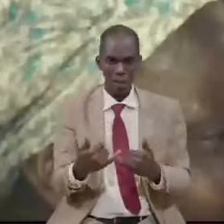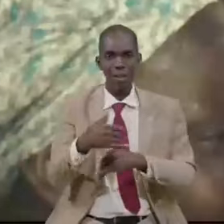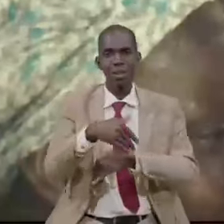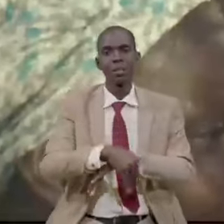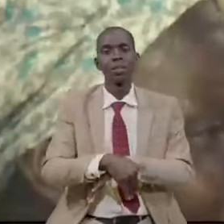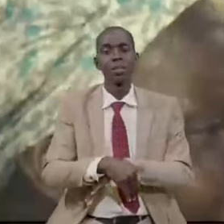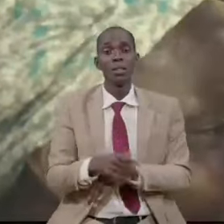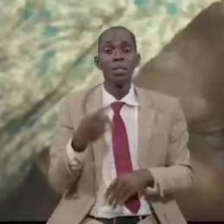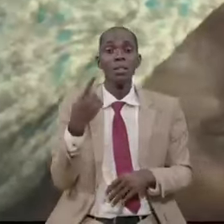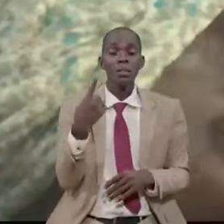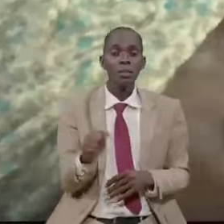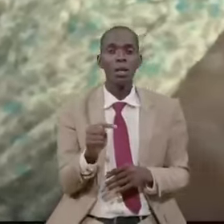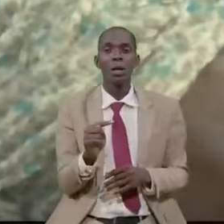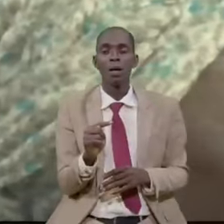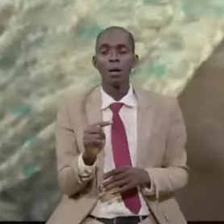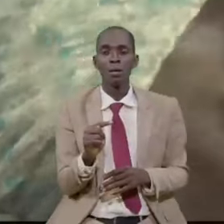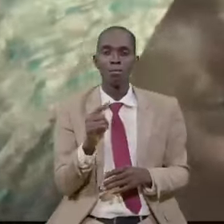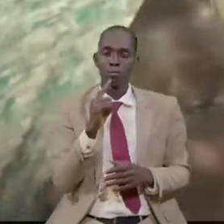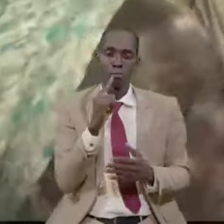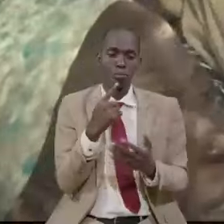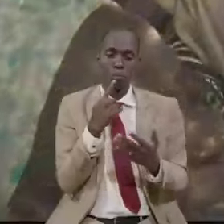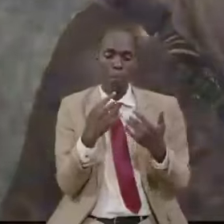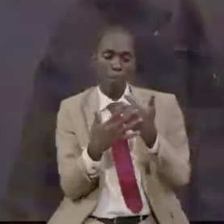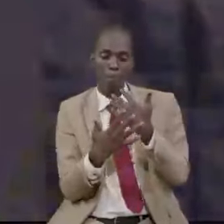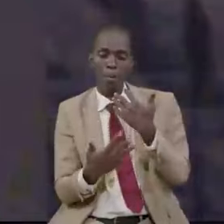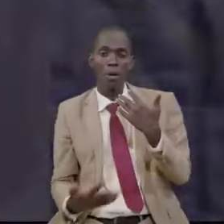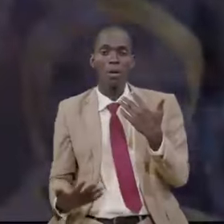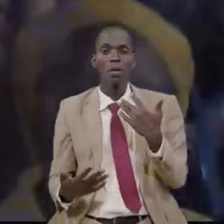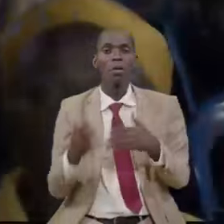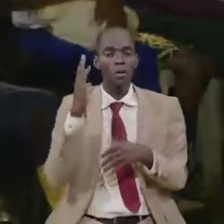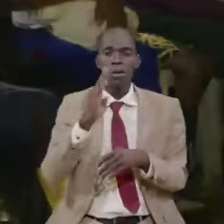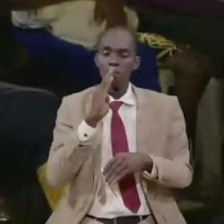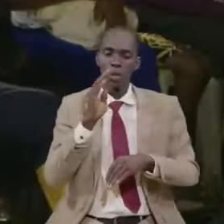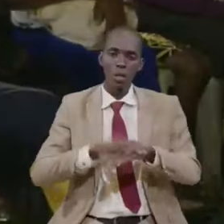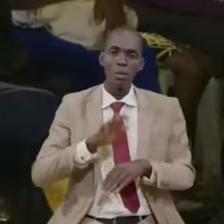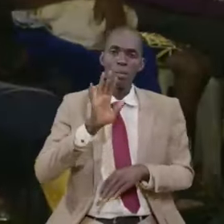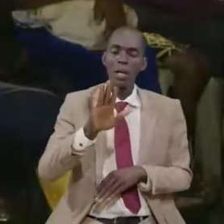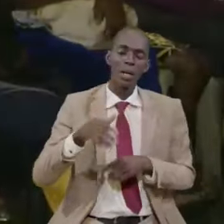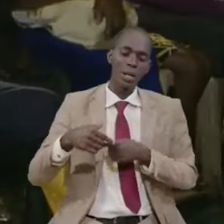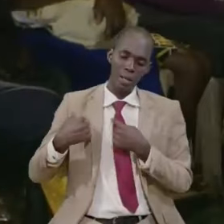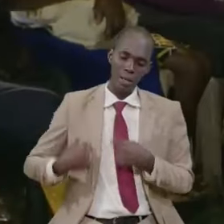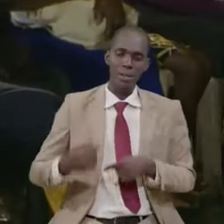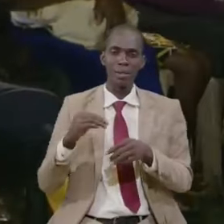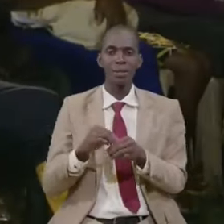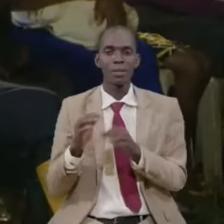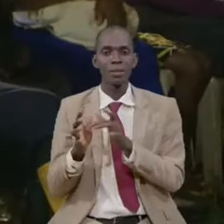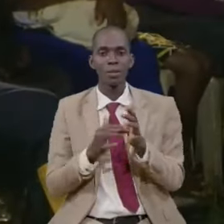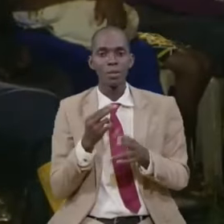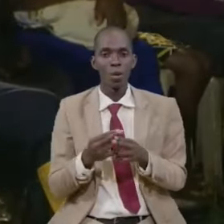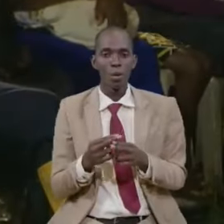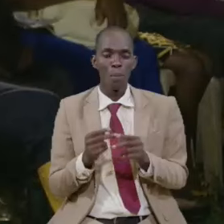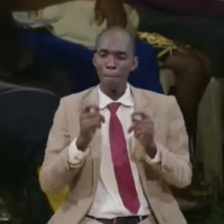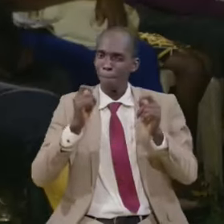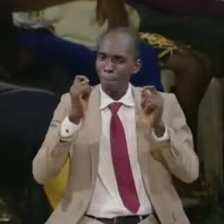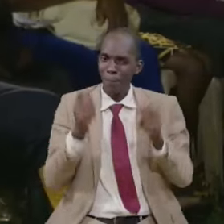of the blood of the Lamb will be upon your heart. The moment you turn away from